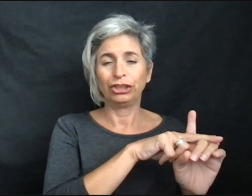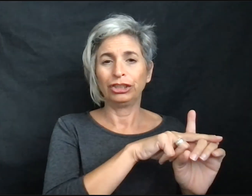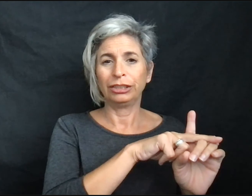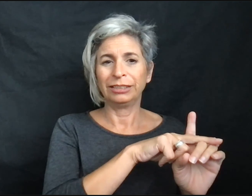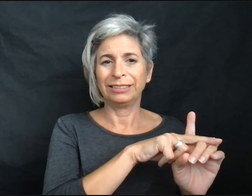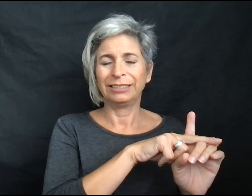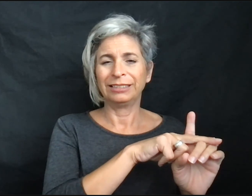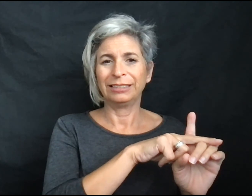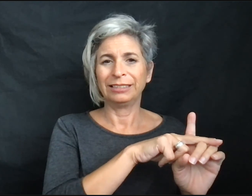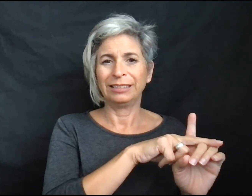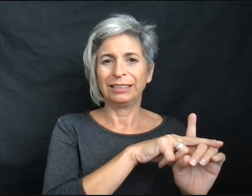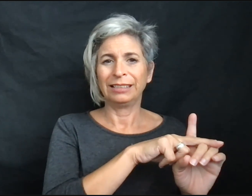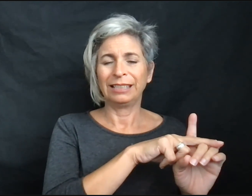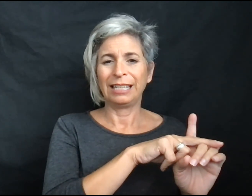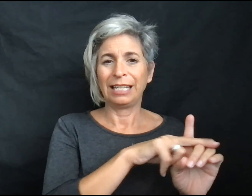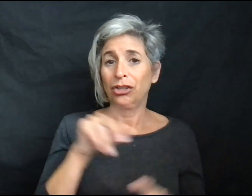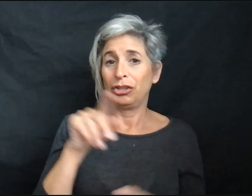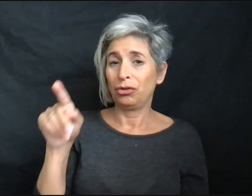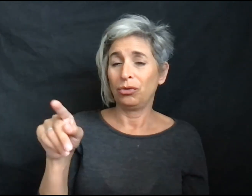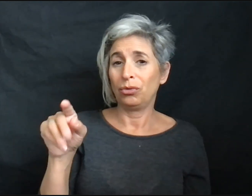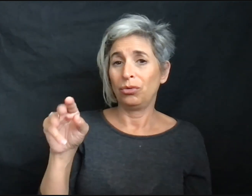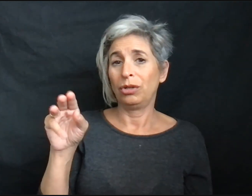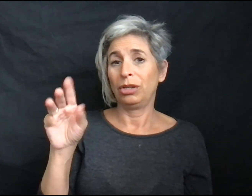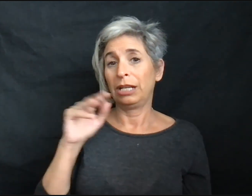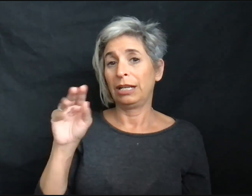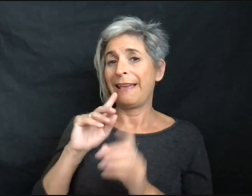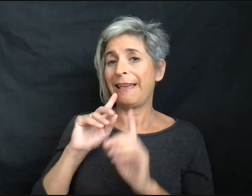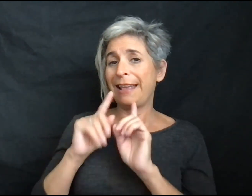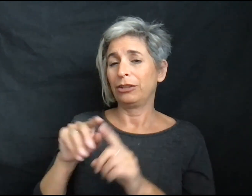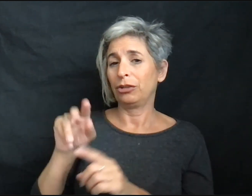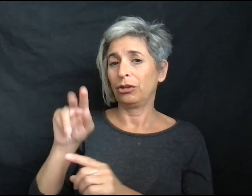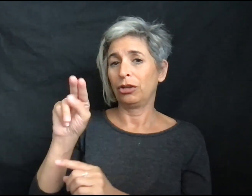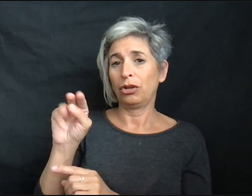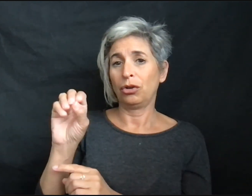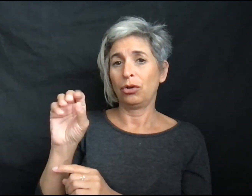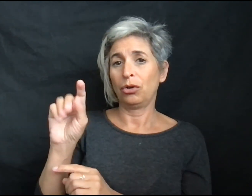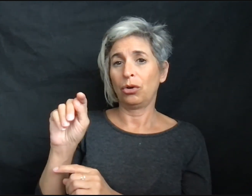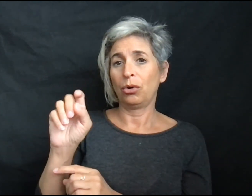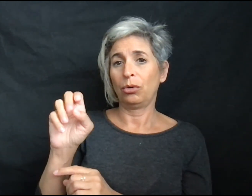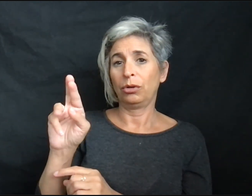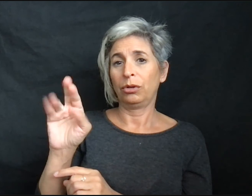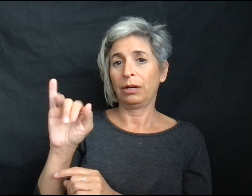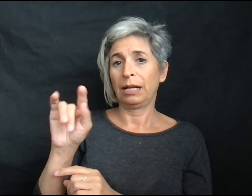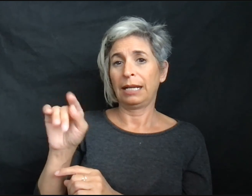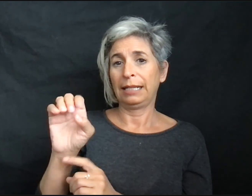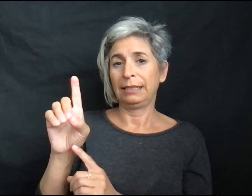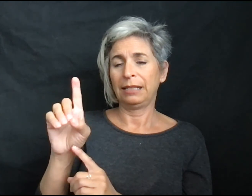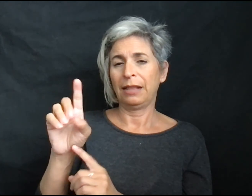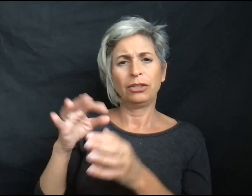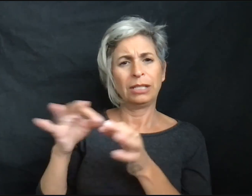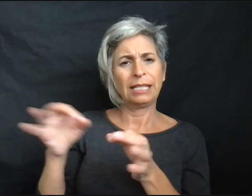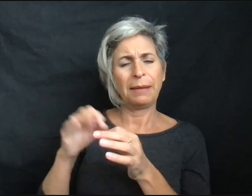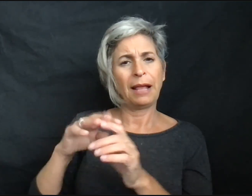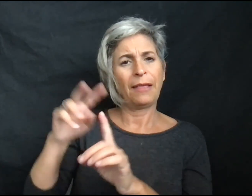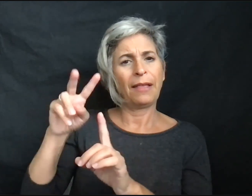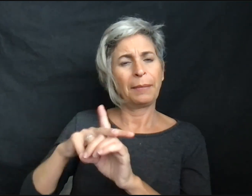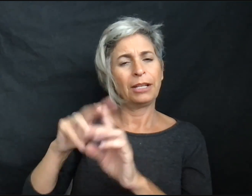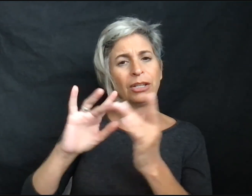MJ, I'll let you answer the notarized. There's a statement on the application